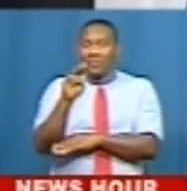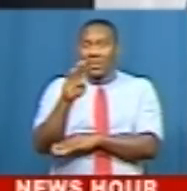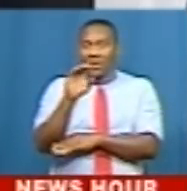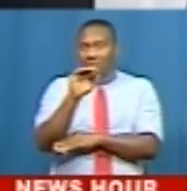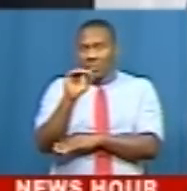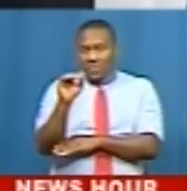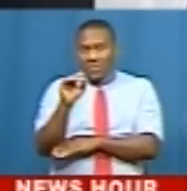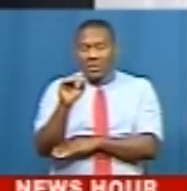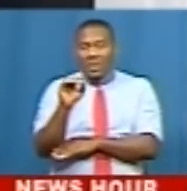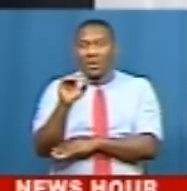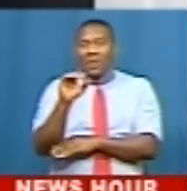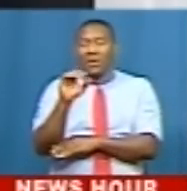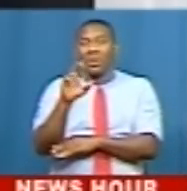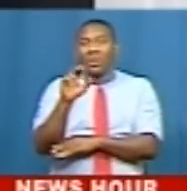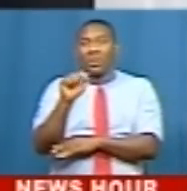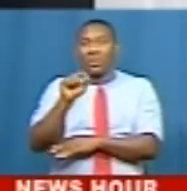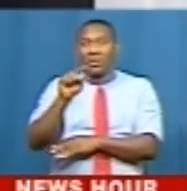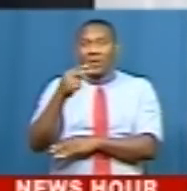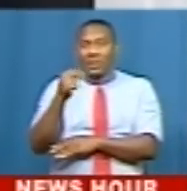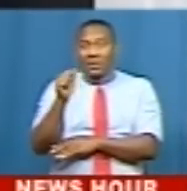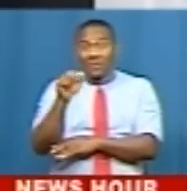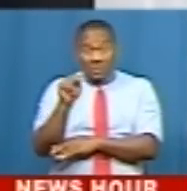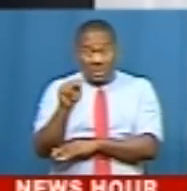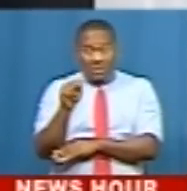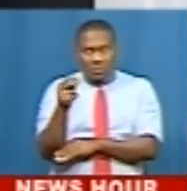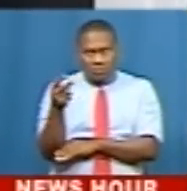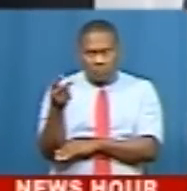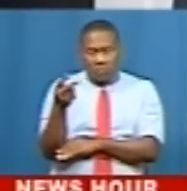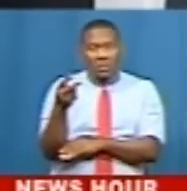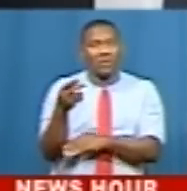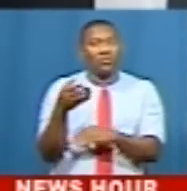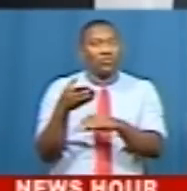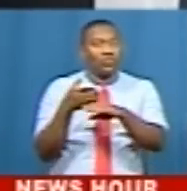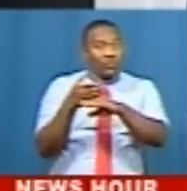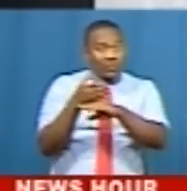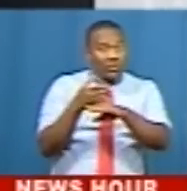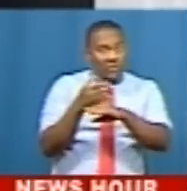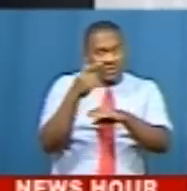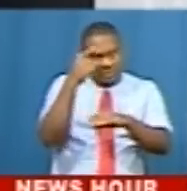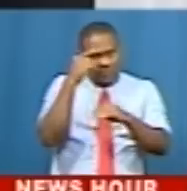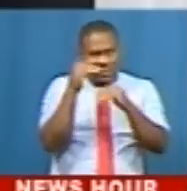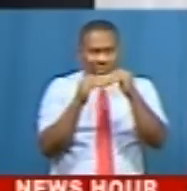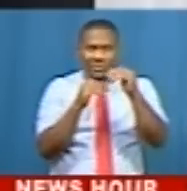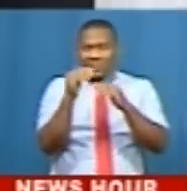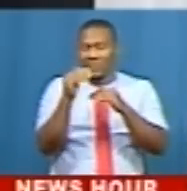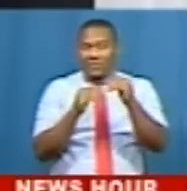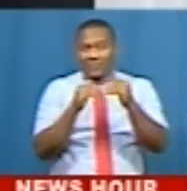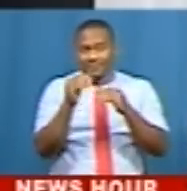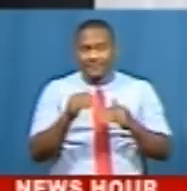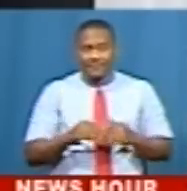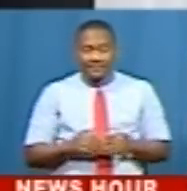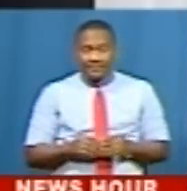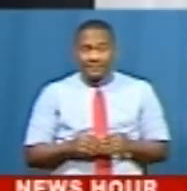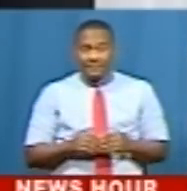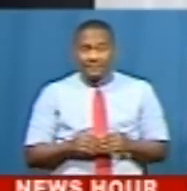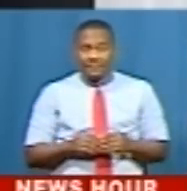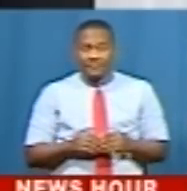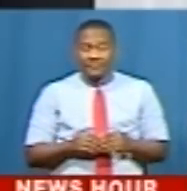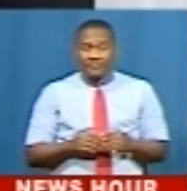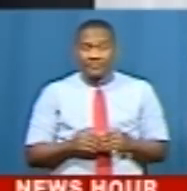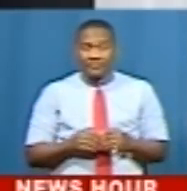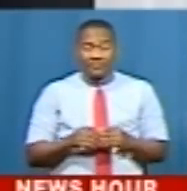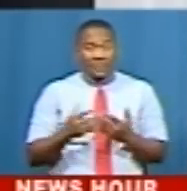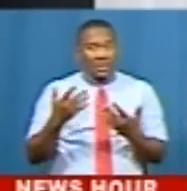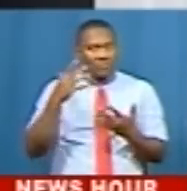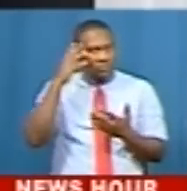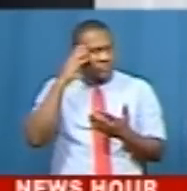CSIR-BRI has been involved in the development of these locally available materials over the years and have wealth of experience in